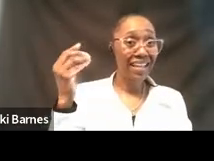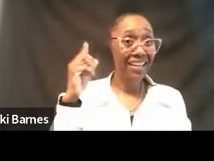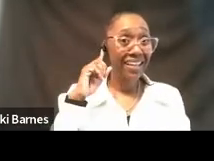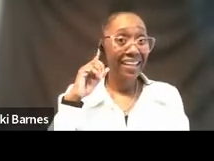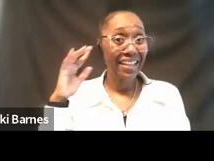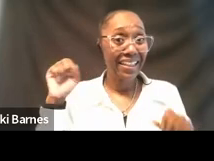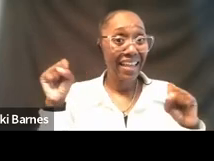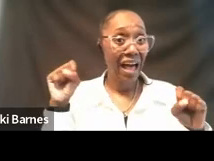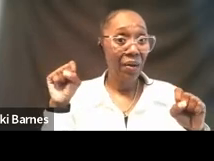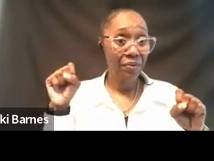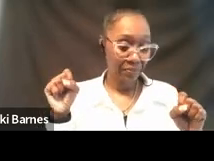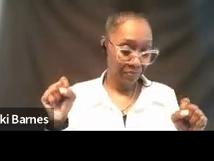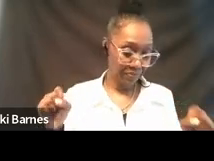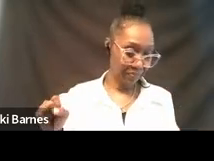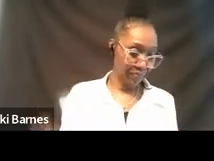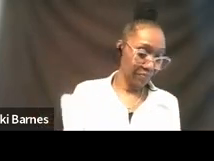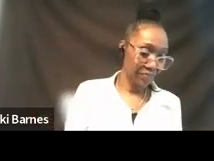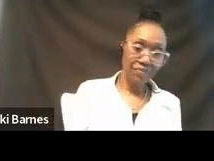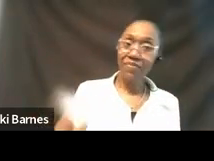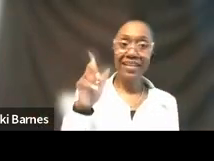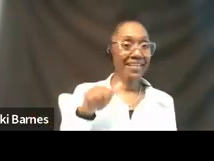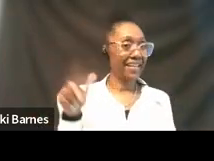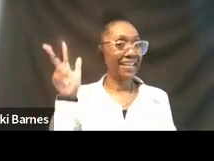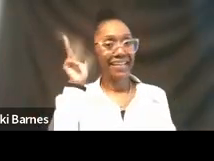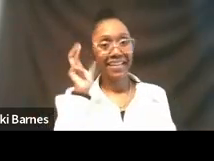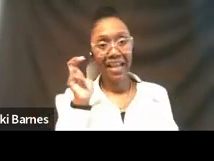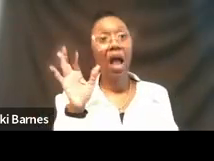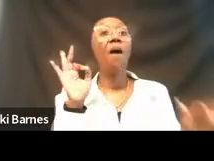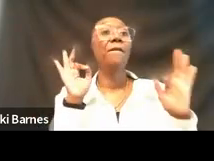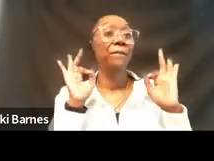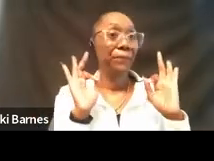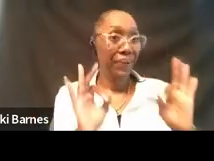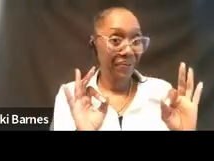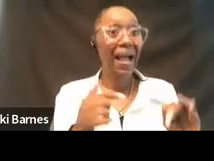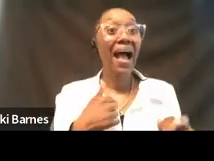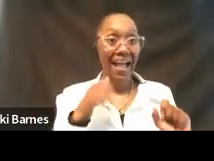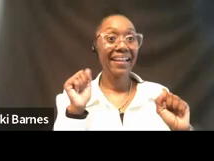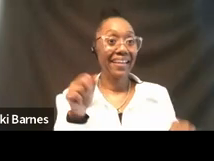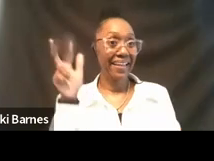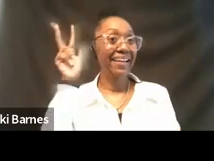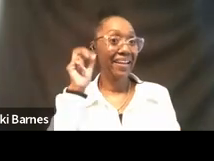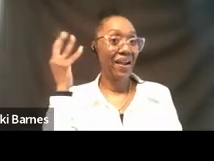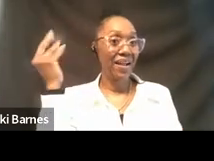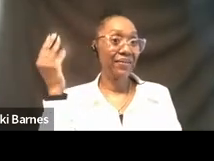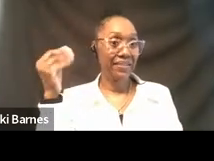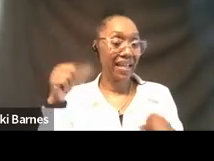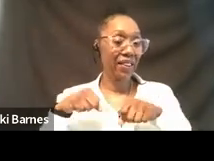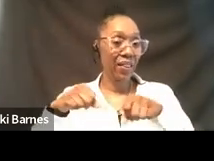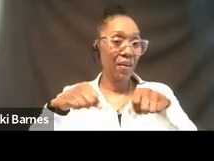Okay, hope not. We can't hear it, Dr. Lawrence. Perfect, okay, because I can hear it. All right,